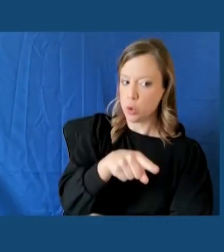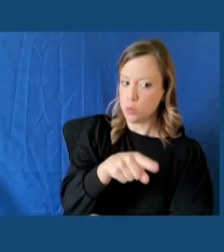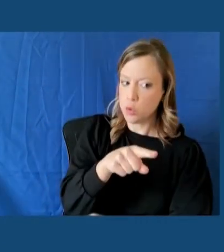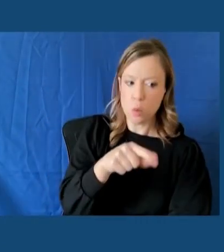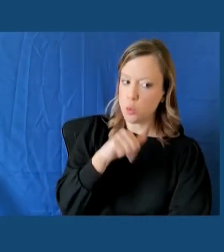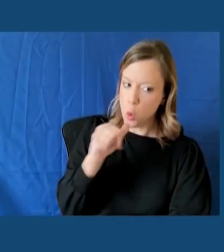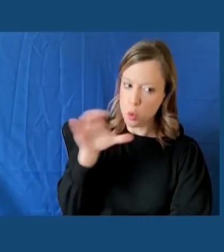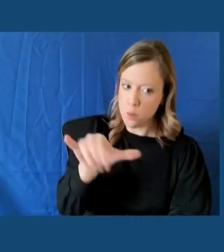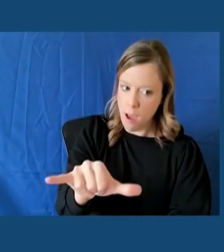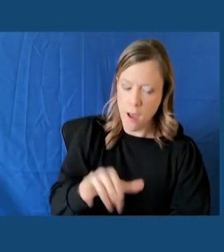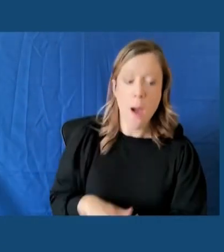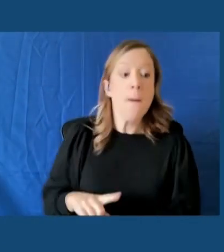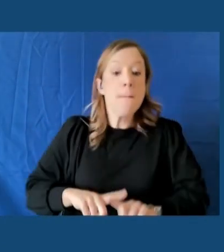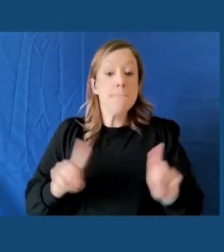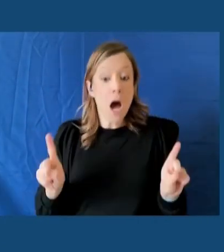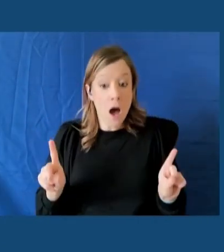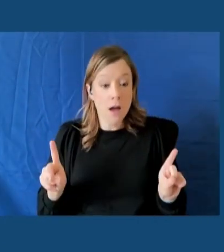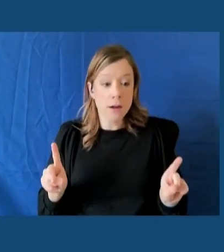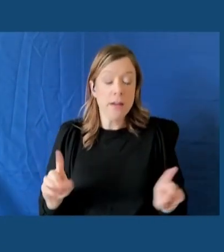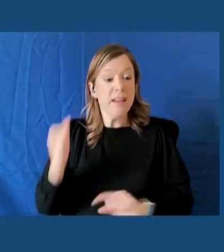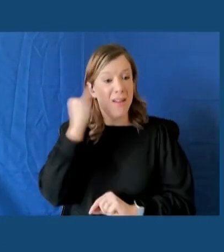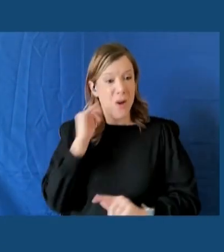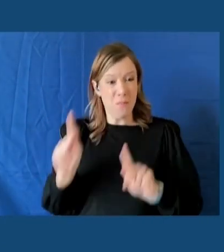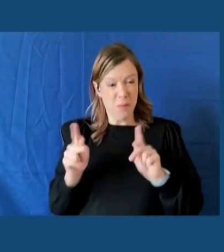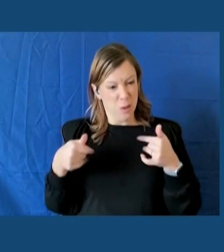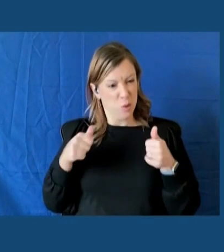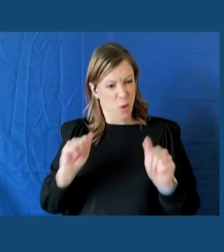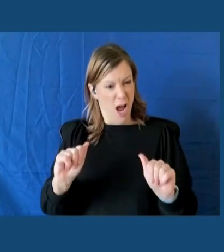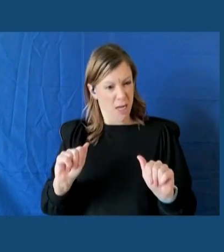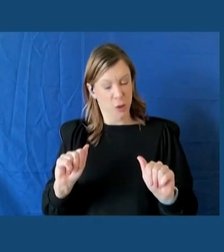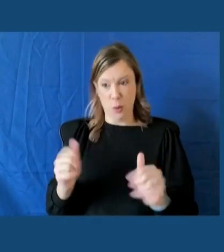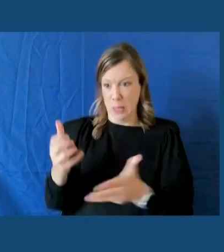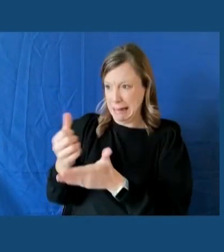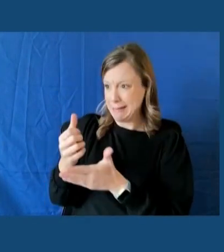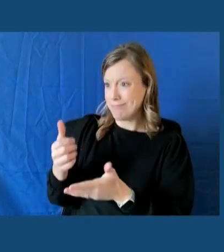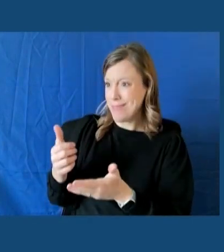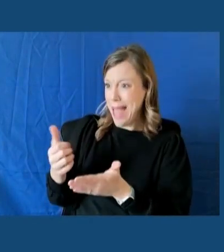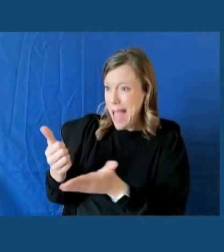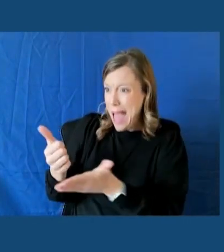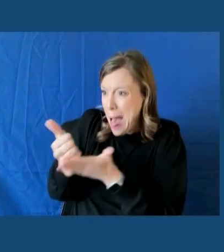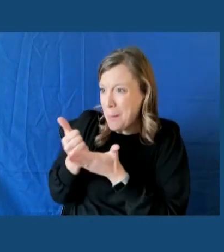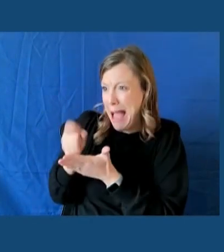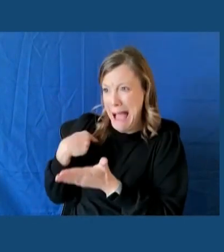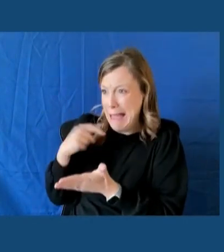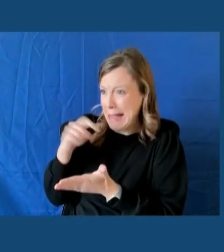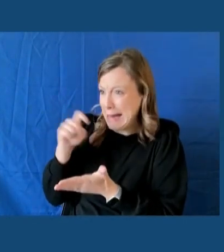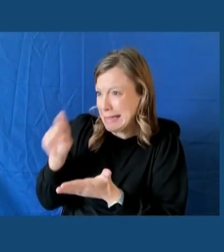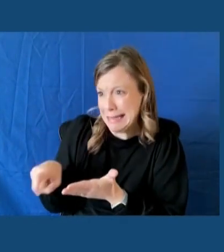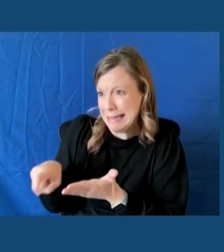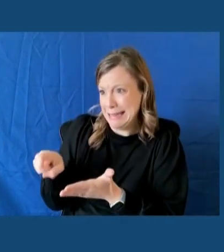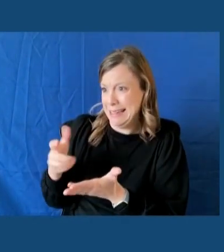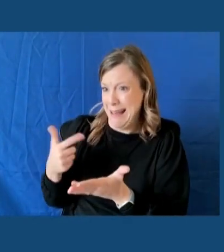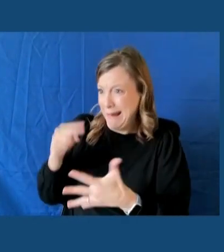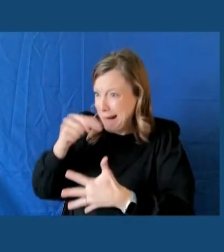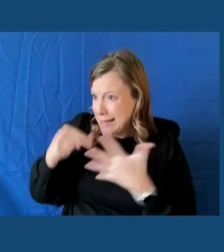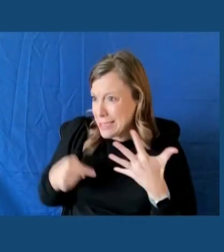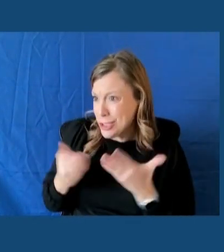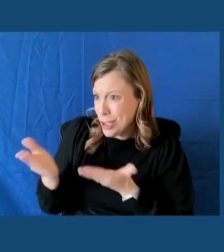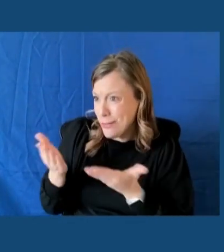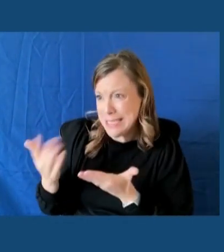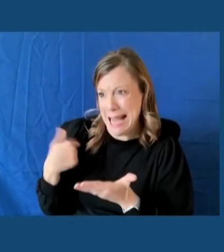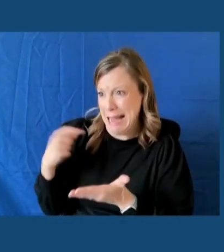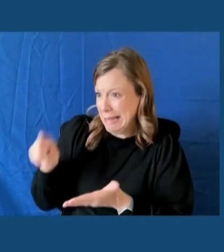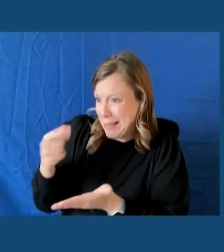their struggles only become more intense. Addiction is the same. We've all seen lives in every corner of the